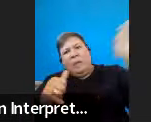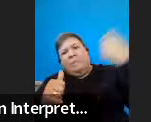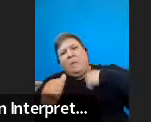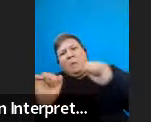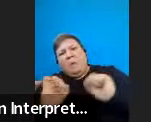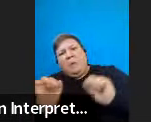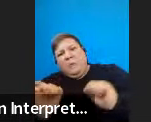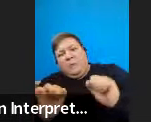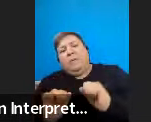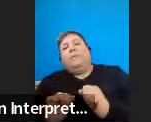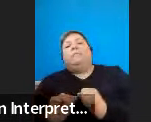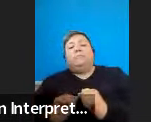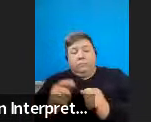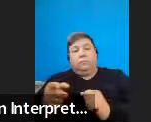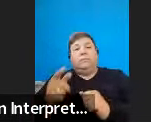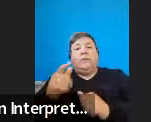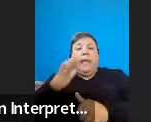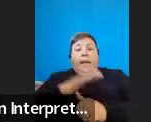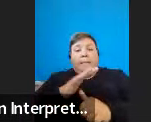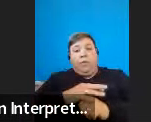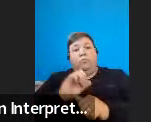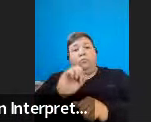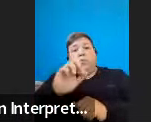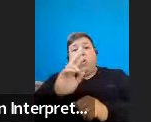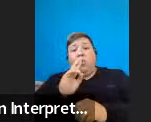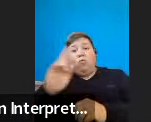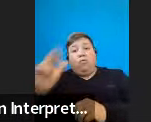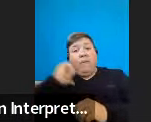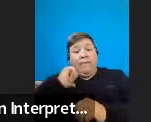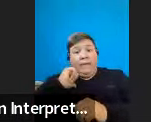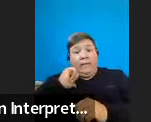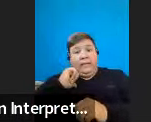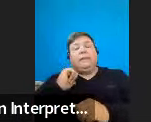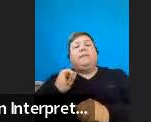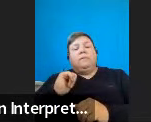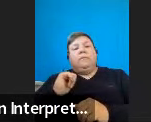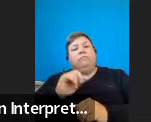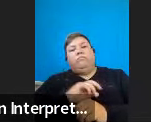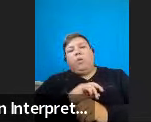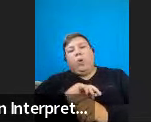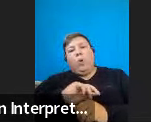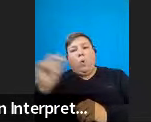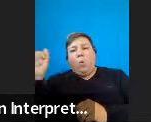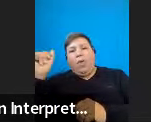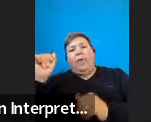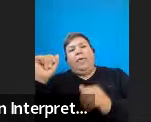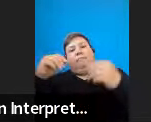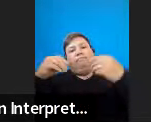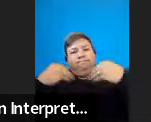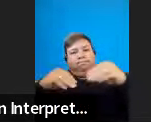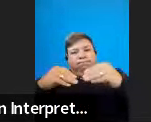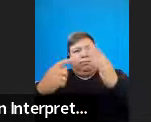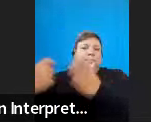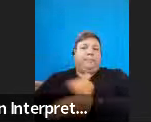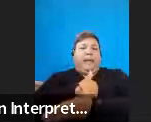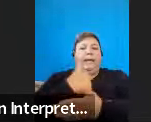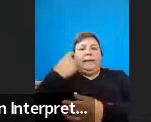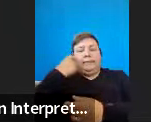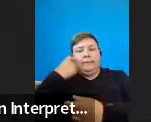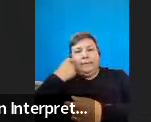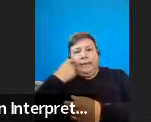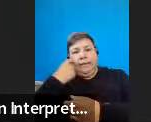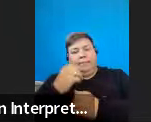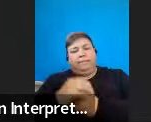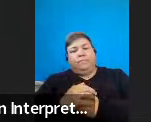it is important that your refund claim is expedited and you get your refund as quick as you possibly can. So again,